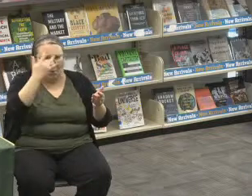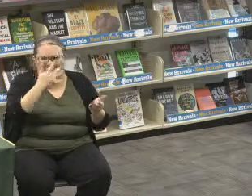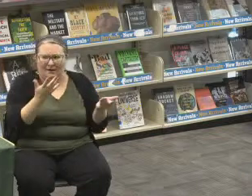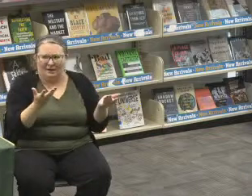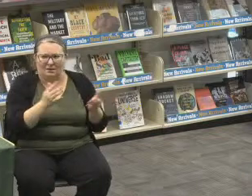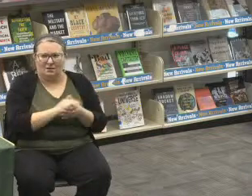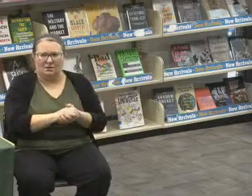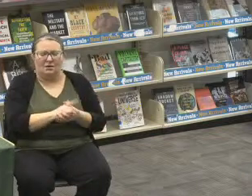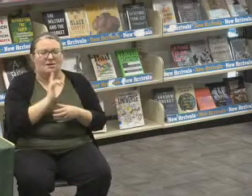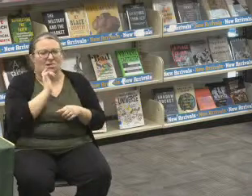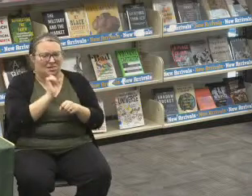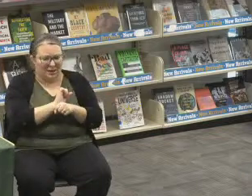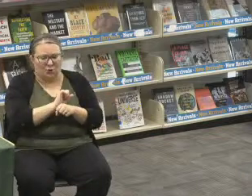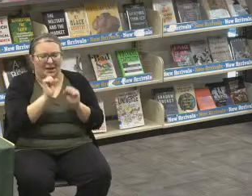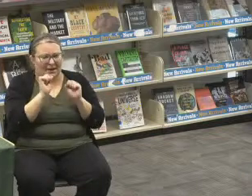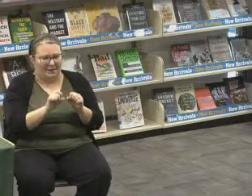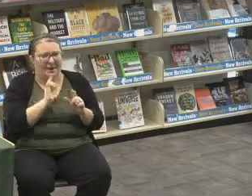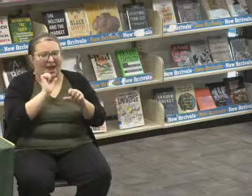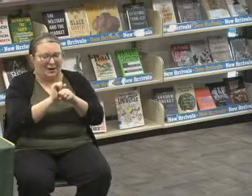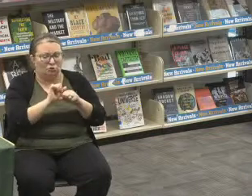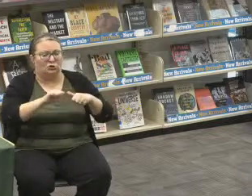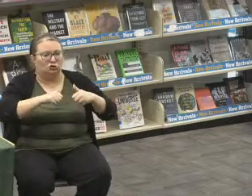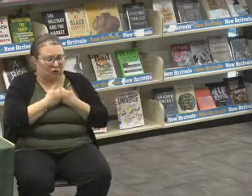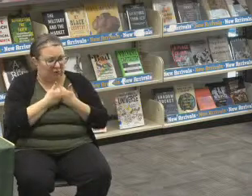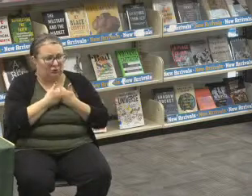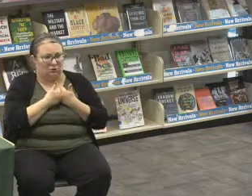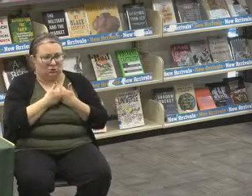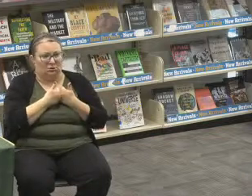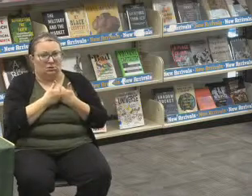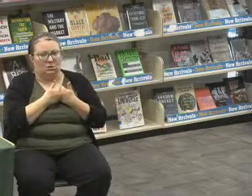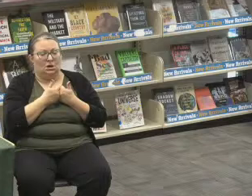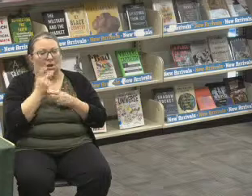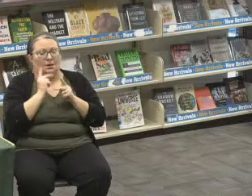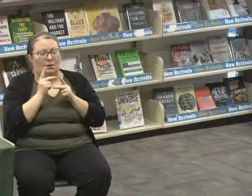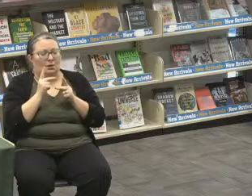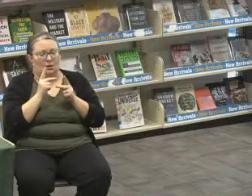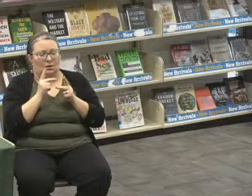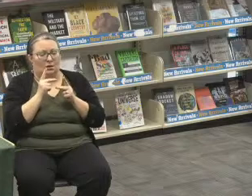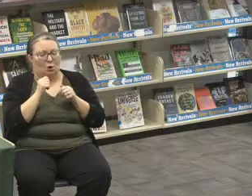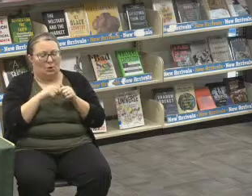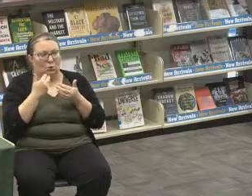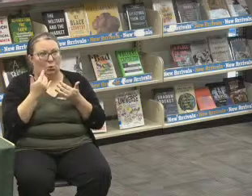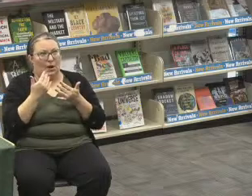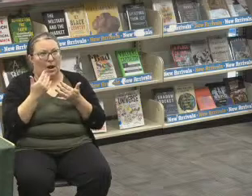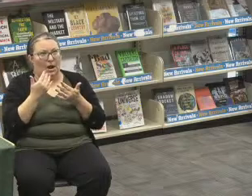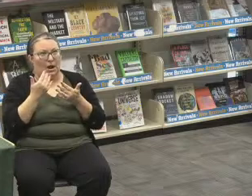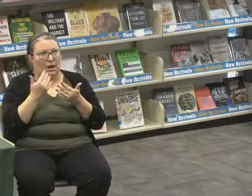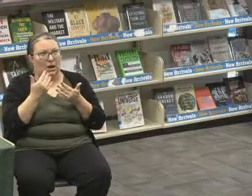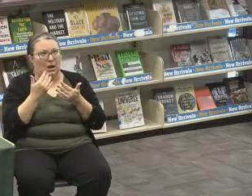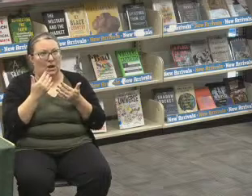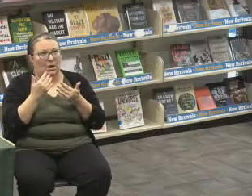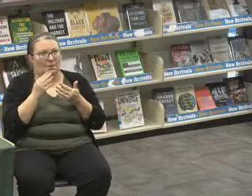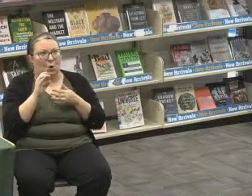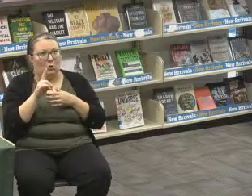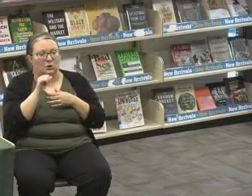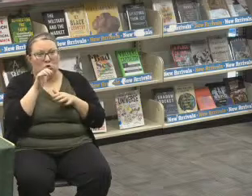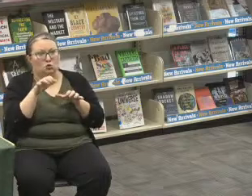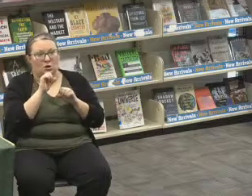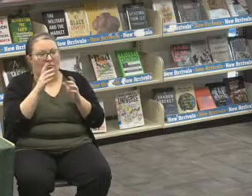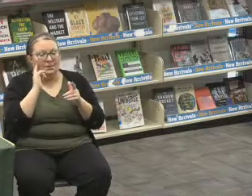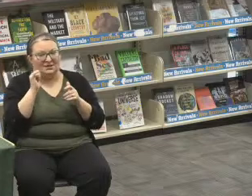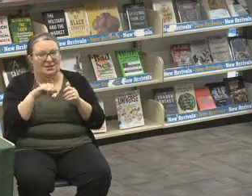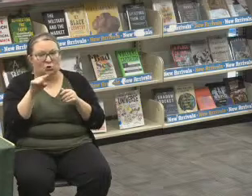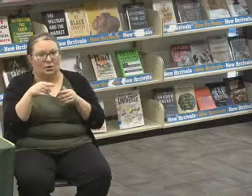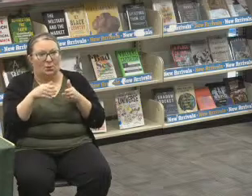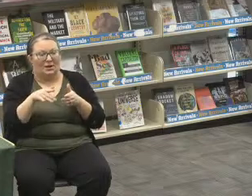This literally can be an actual challenge, that like it's like people will go into waiting mode and not do anything else because that's the only